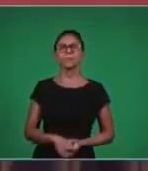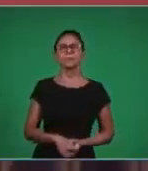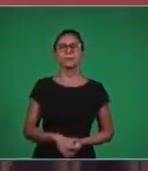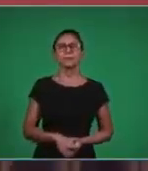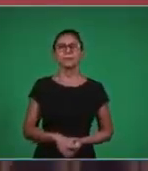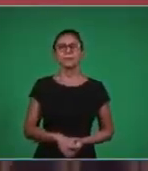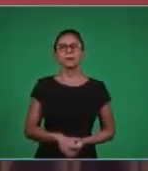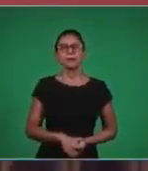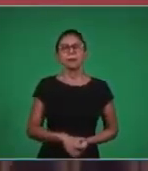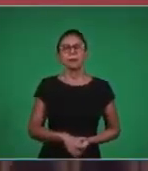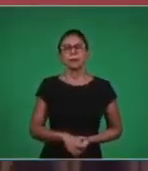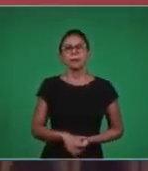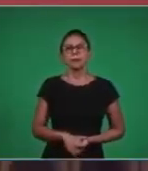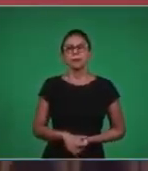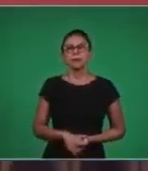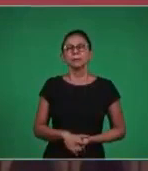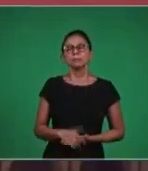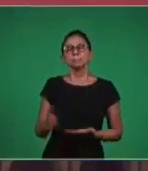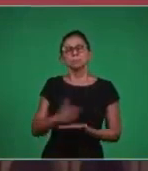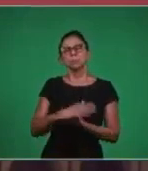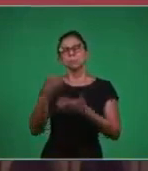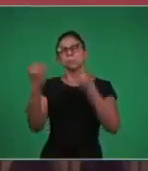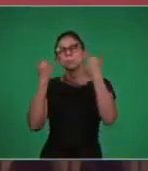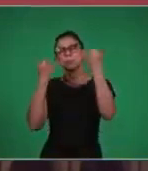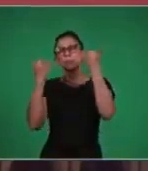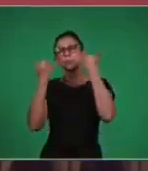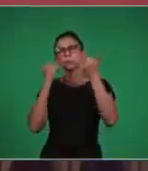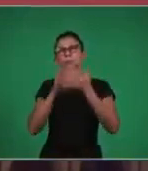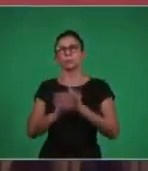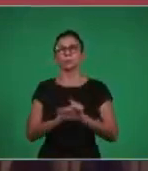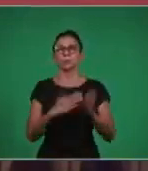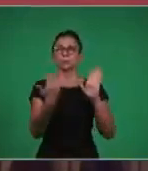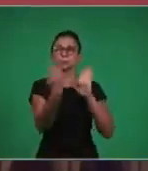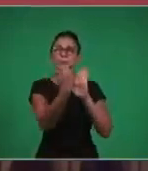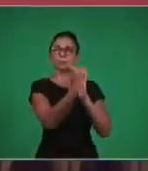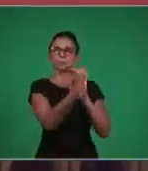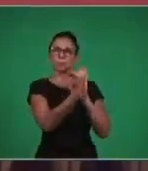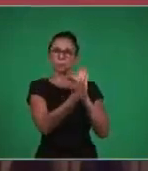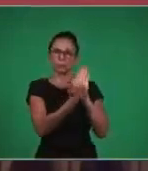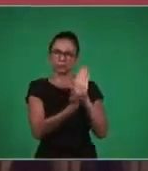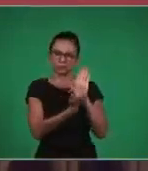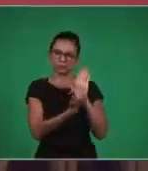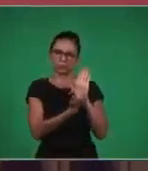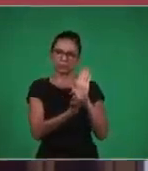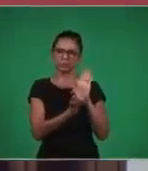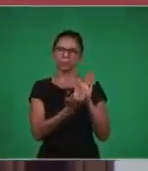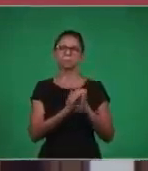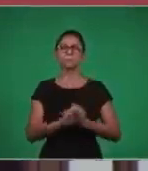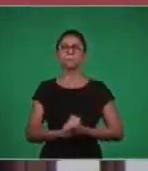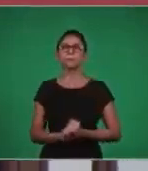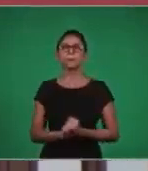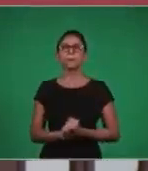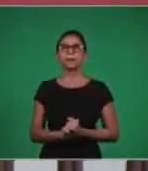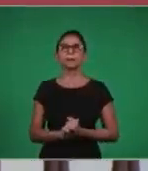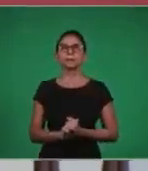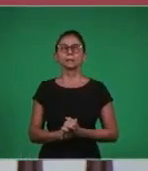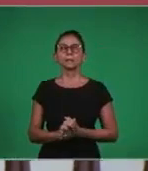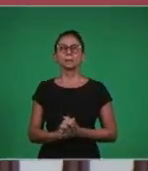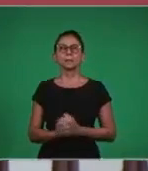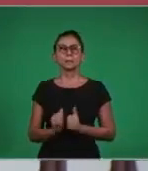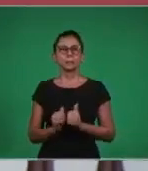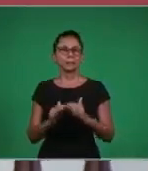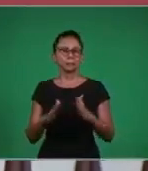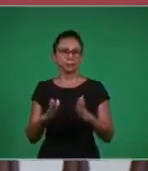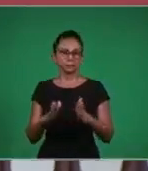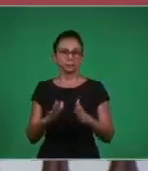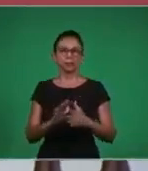close, she's going to give a couple of information regarding this program that we are introducing at this time here.